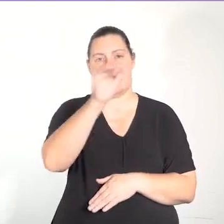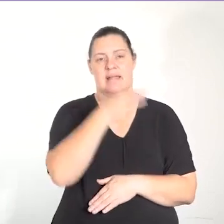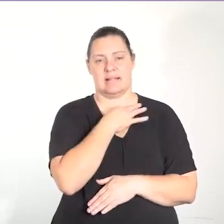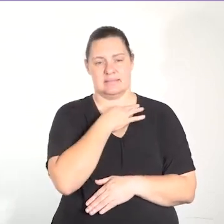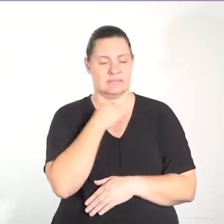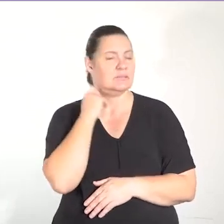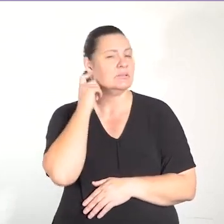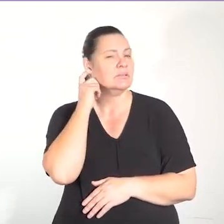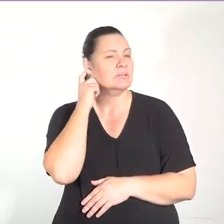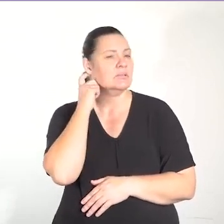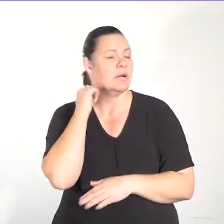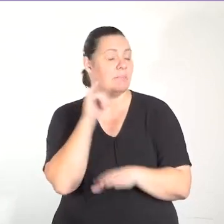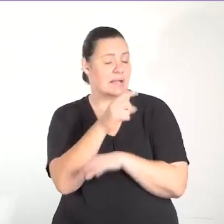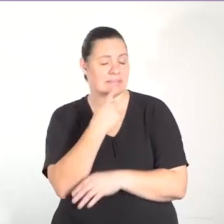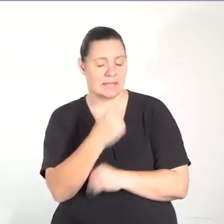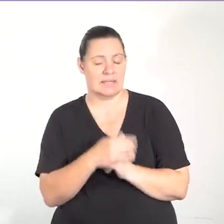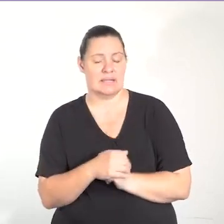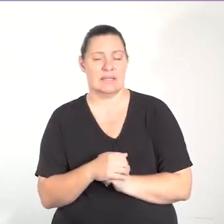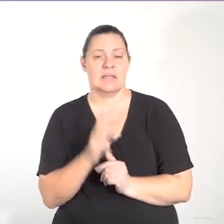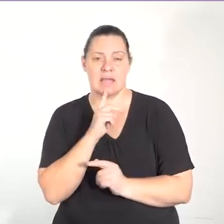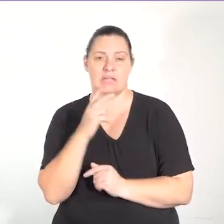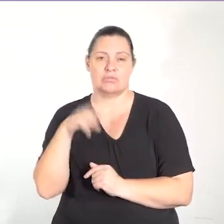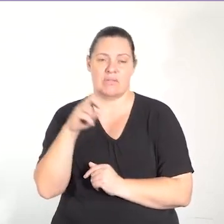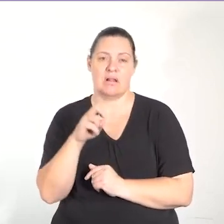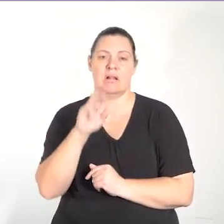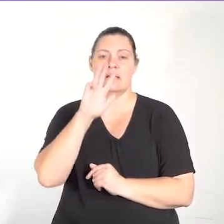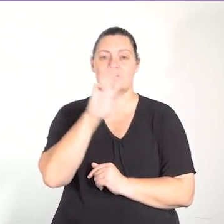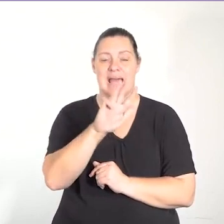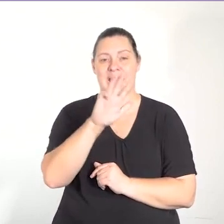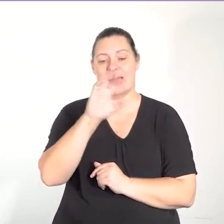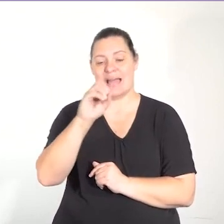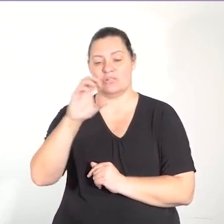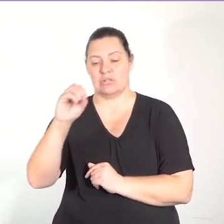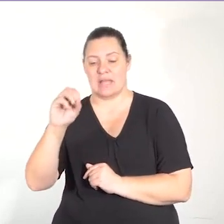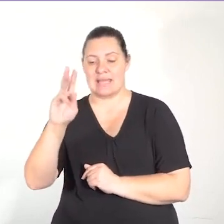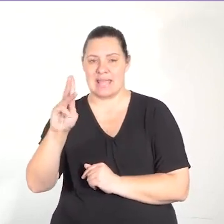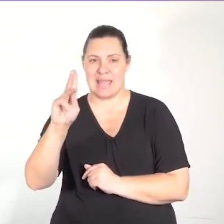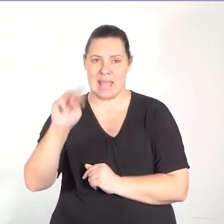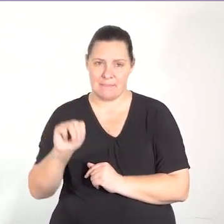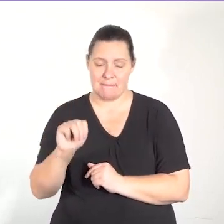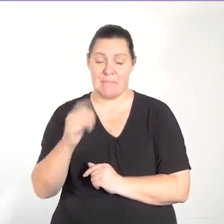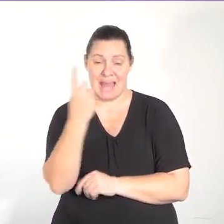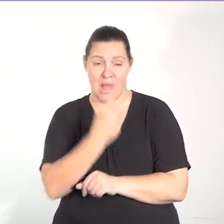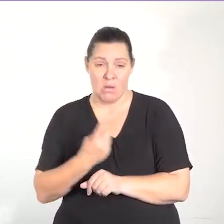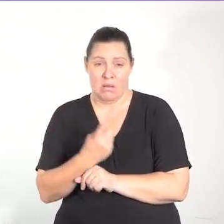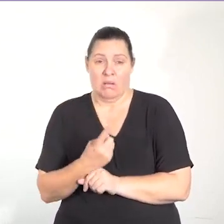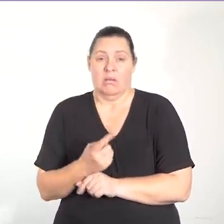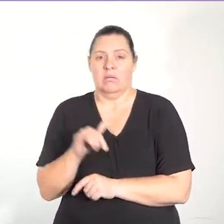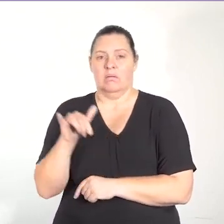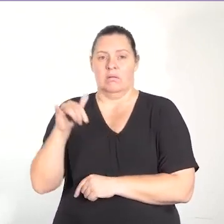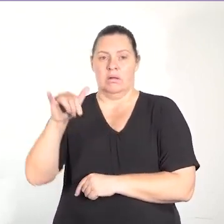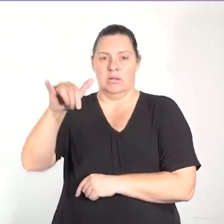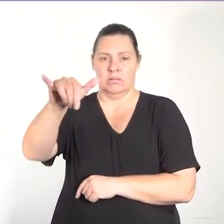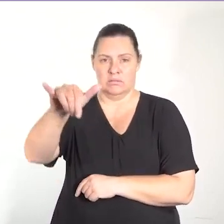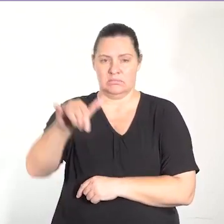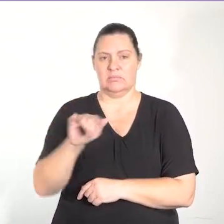flight to England. The pilot tells them that they are traveling at 900 kilometers per hour. The whole